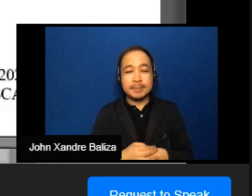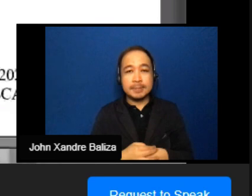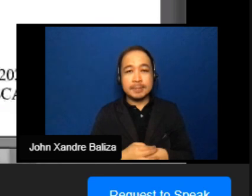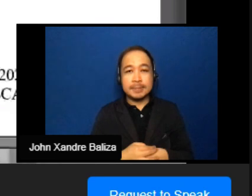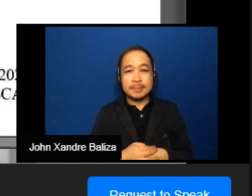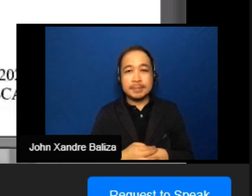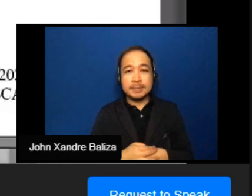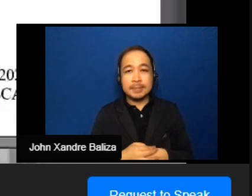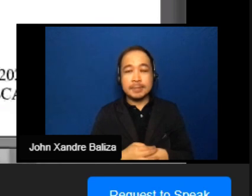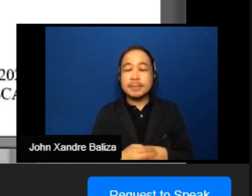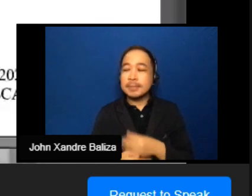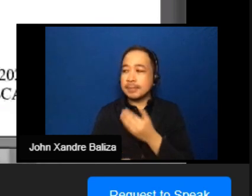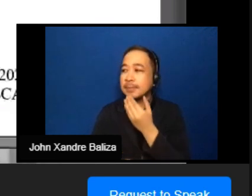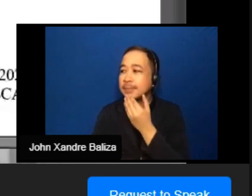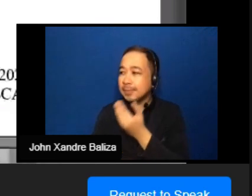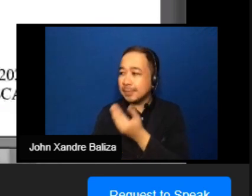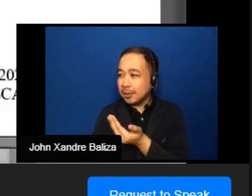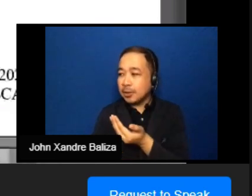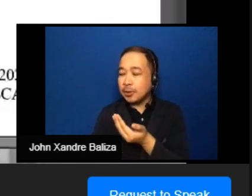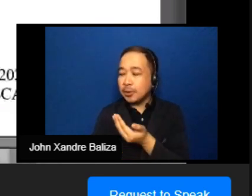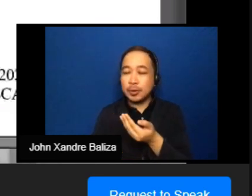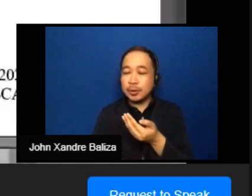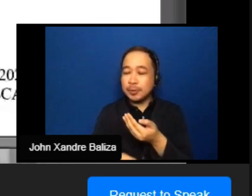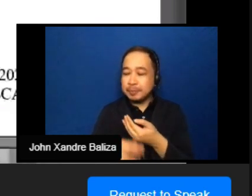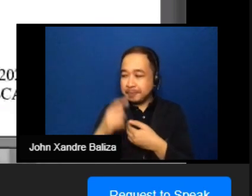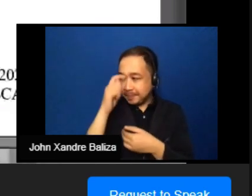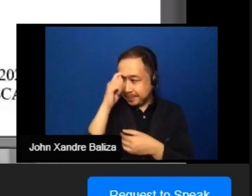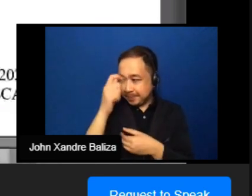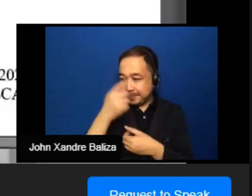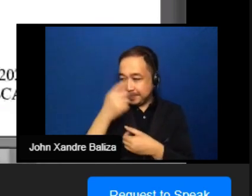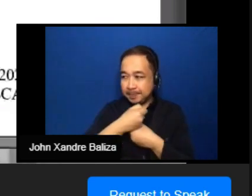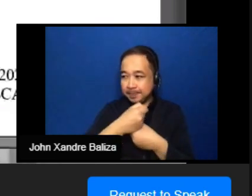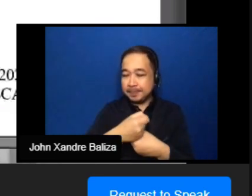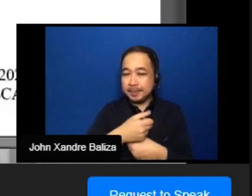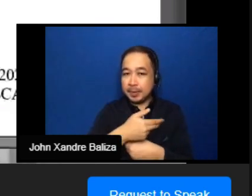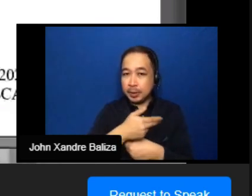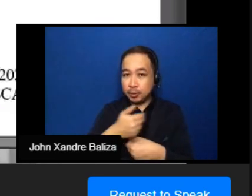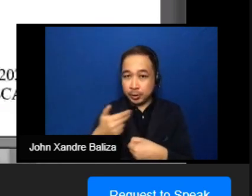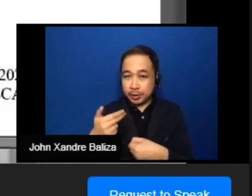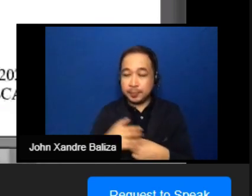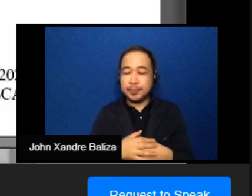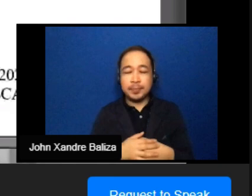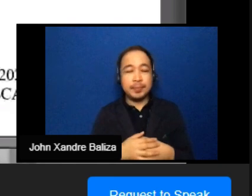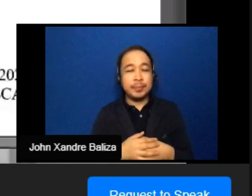Thank you, the distinguished delegation of Indonesia. May I now invite the